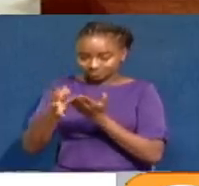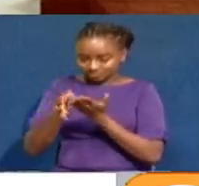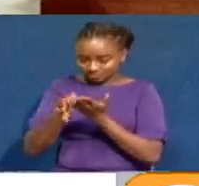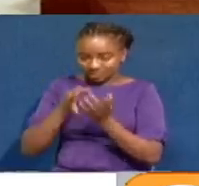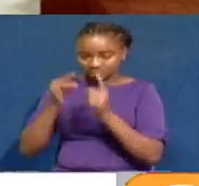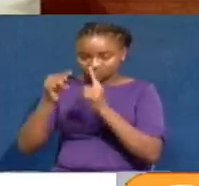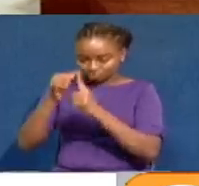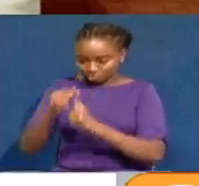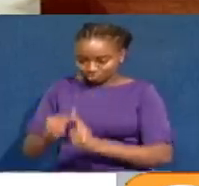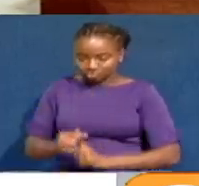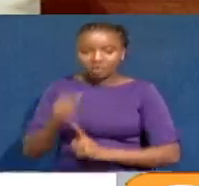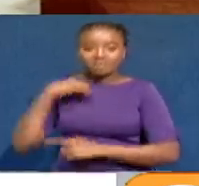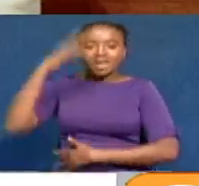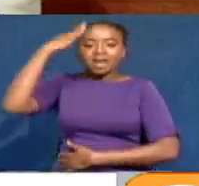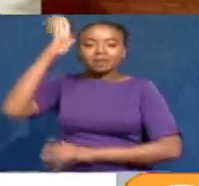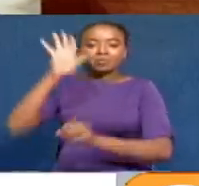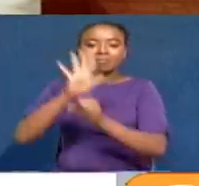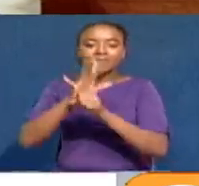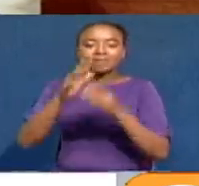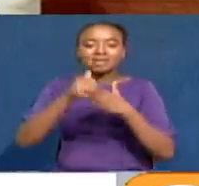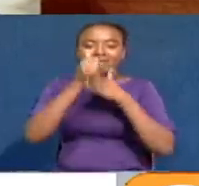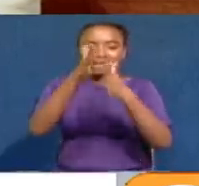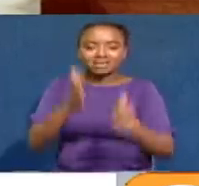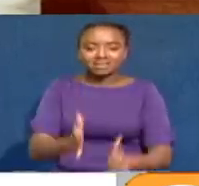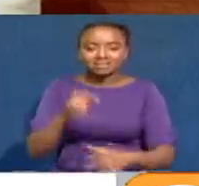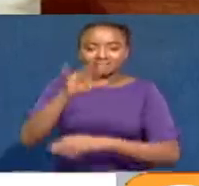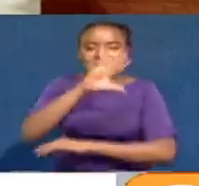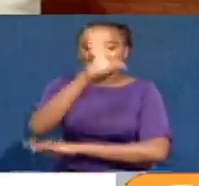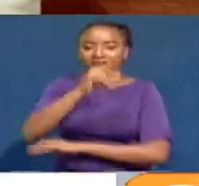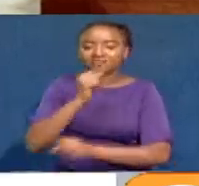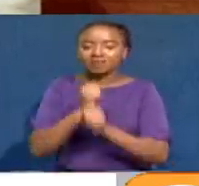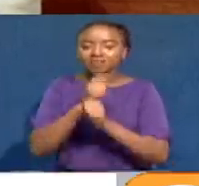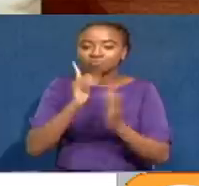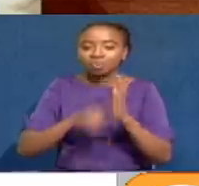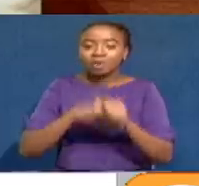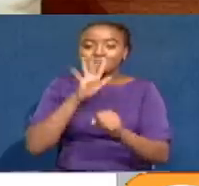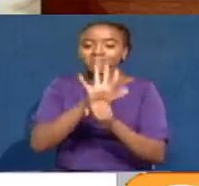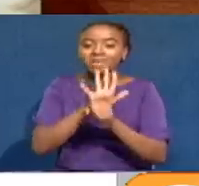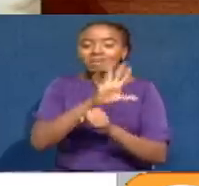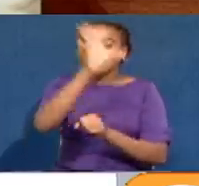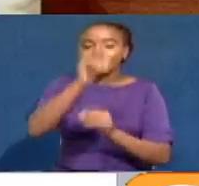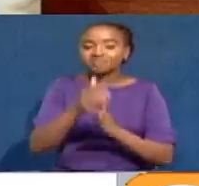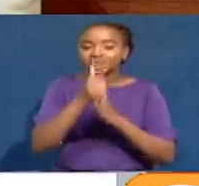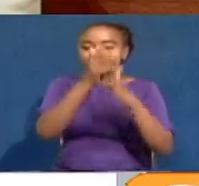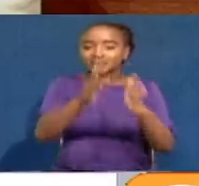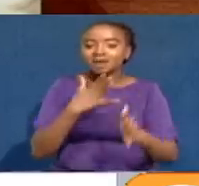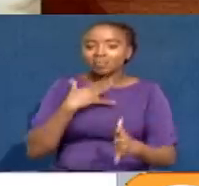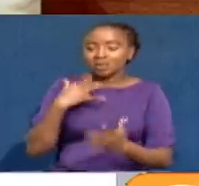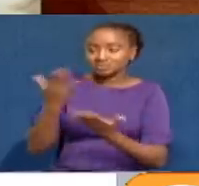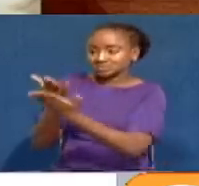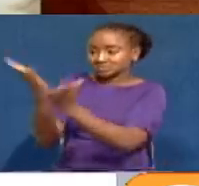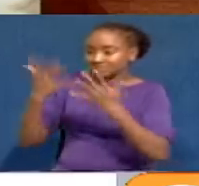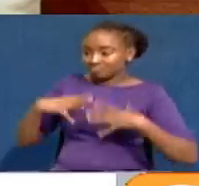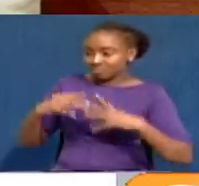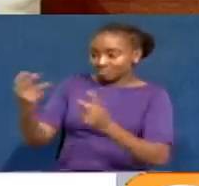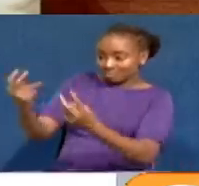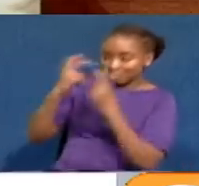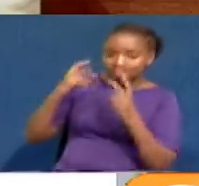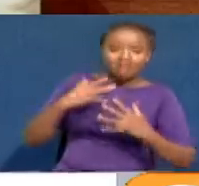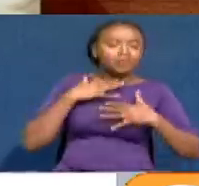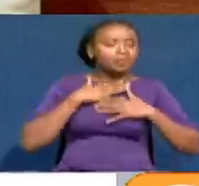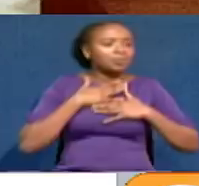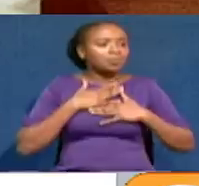I know what majority of the leaders in Africa do. Majority of African leaders want to appease the population now